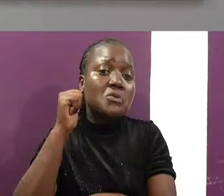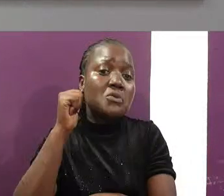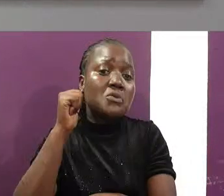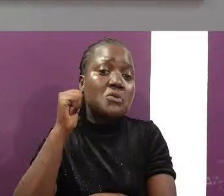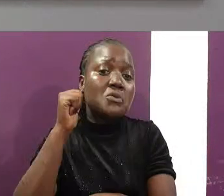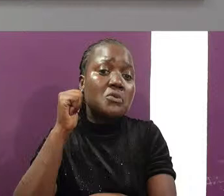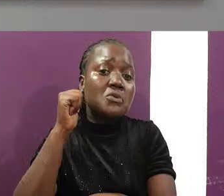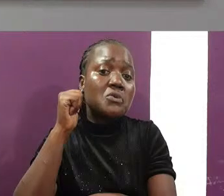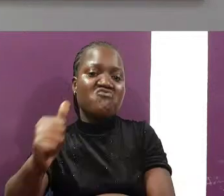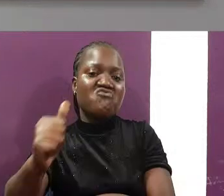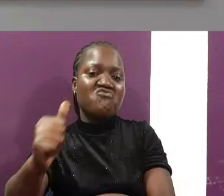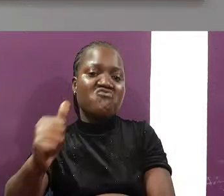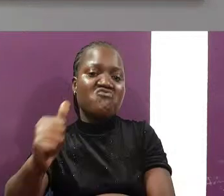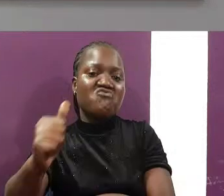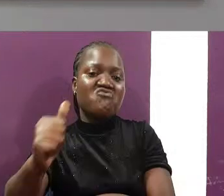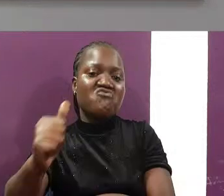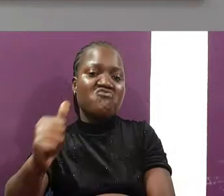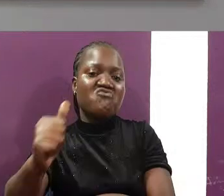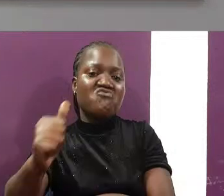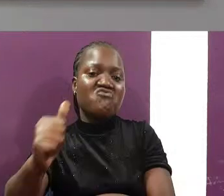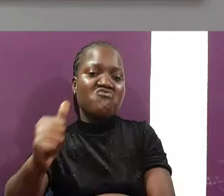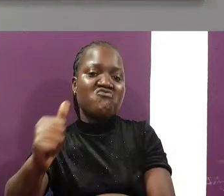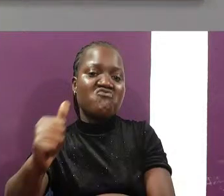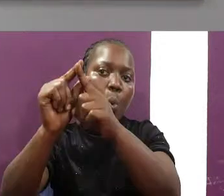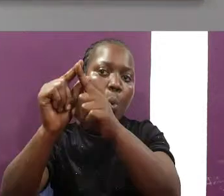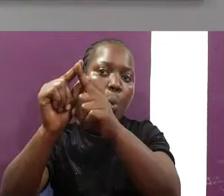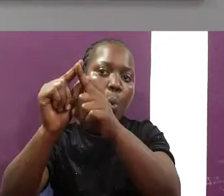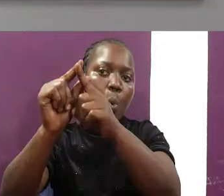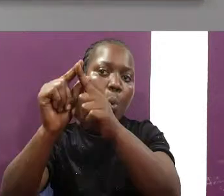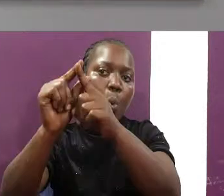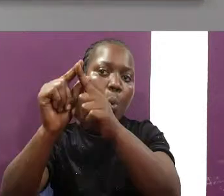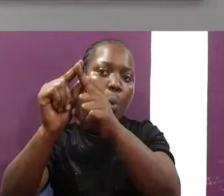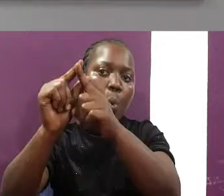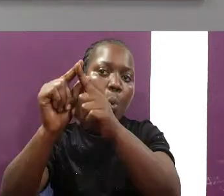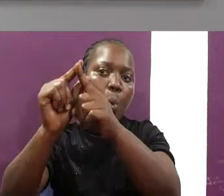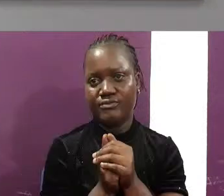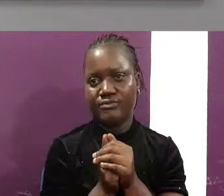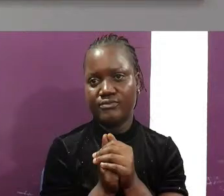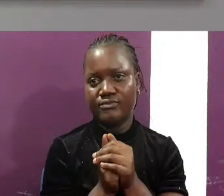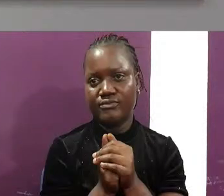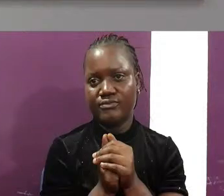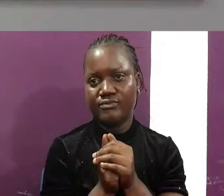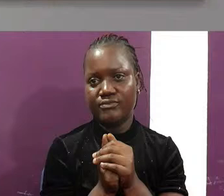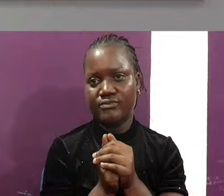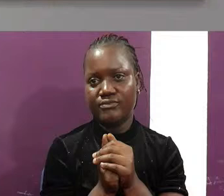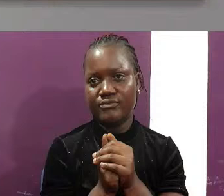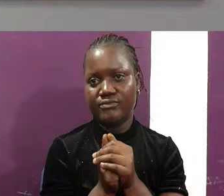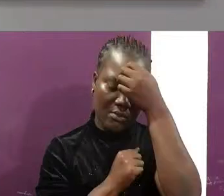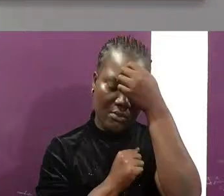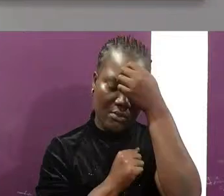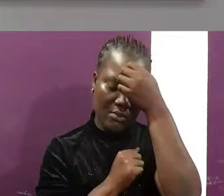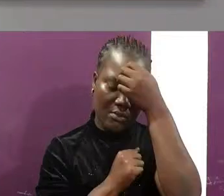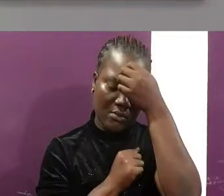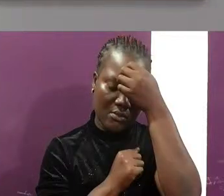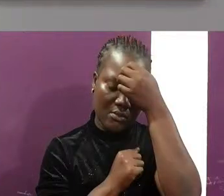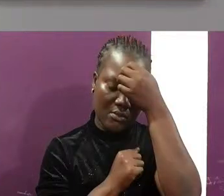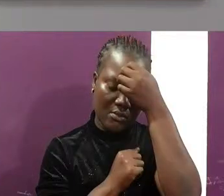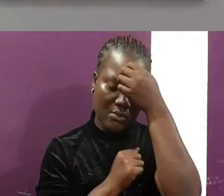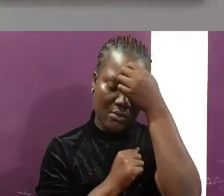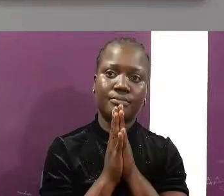As you read the Old Testament, you see there was a period of time when judges began to rule over